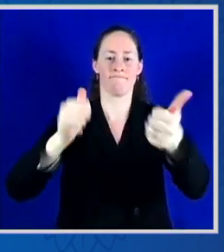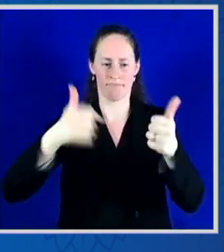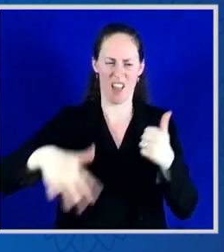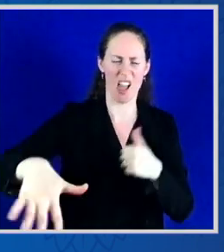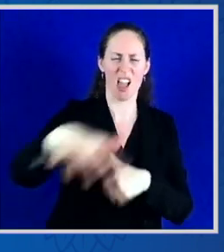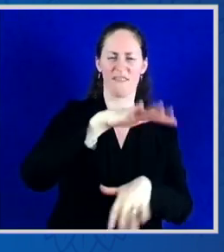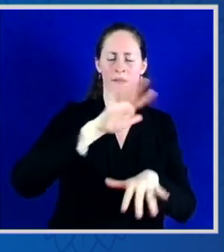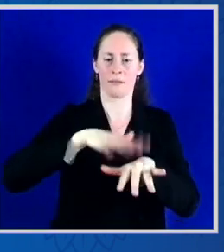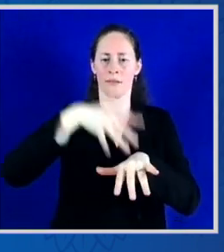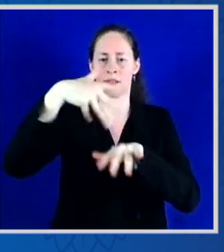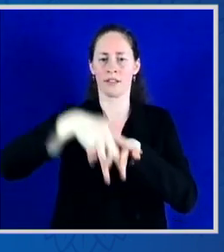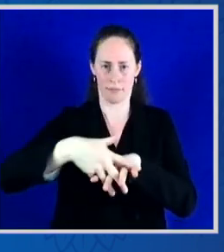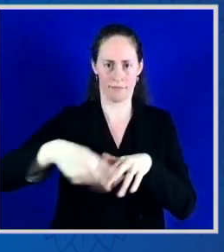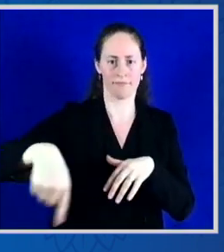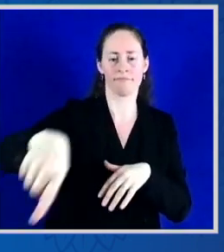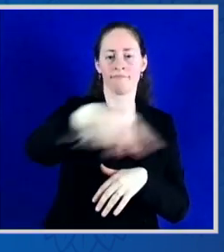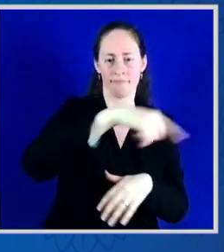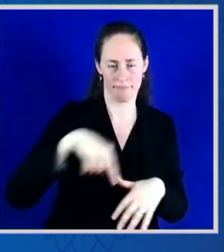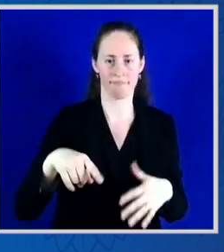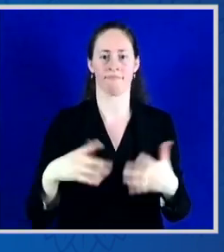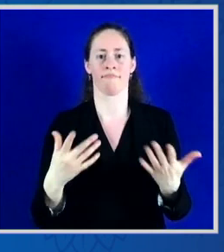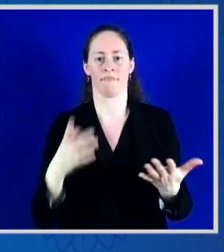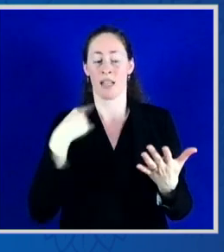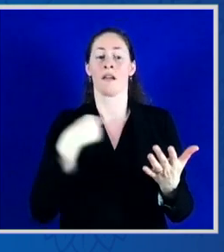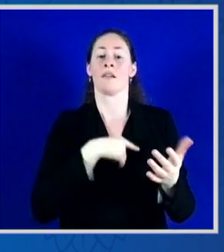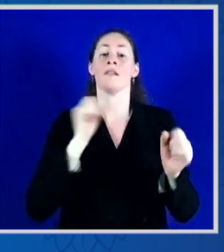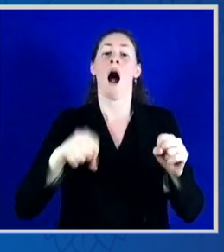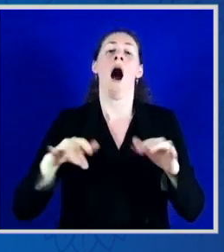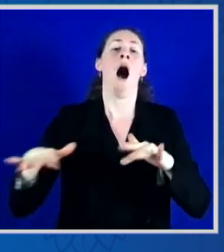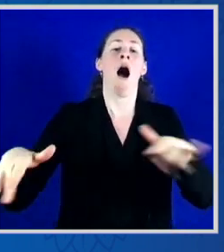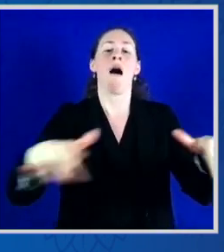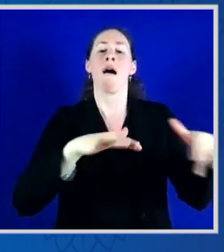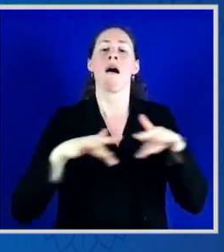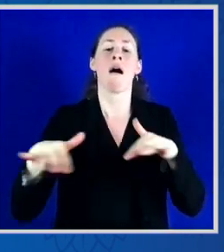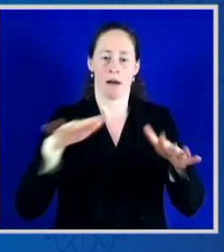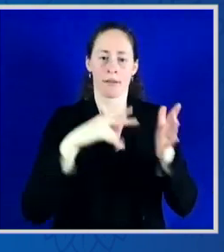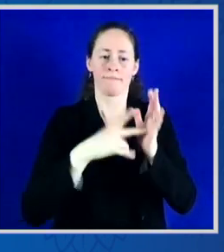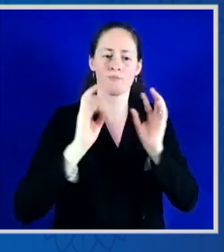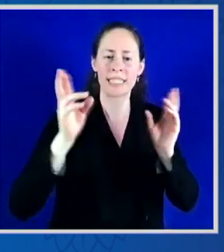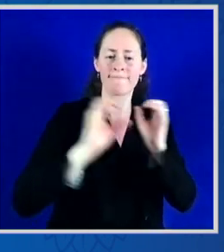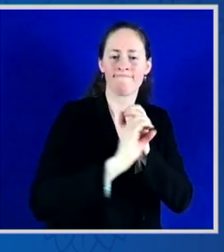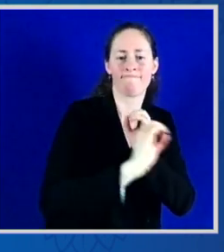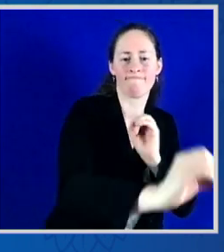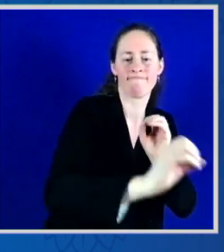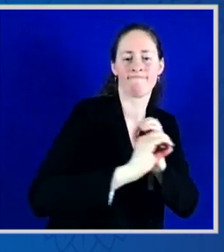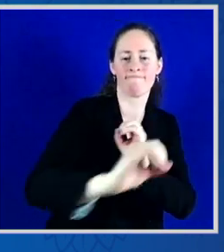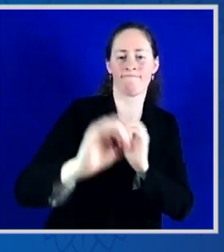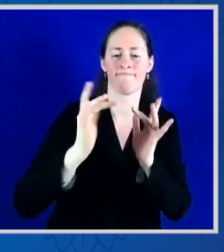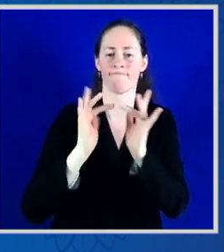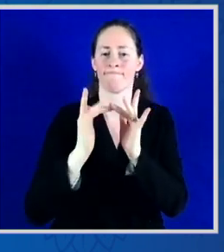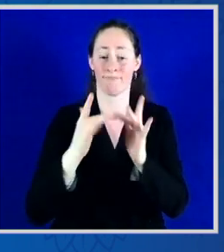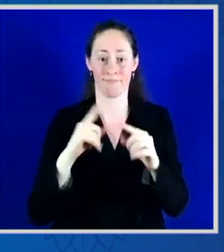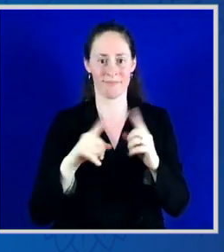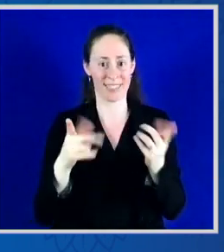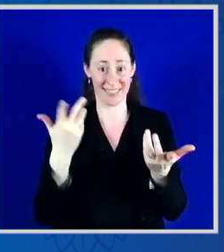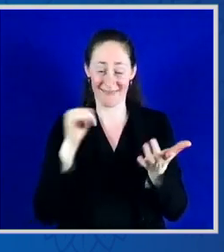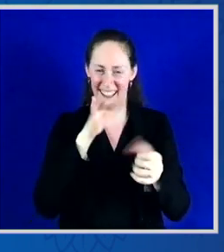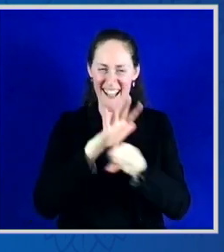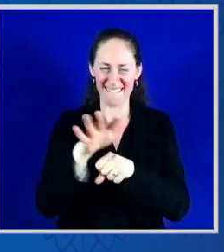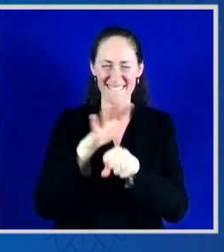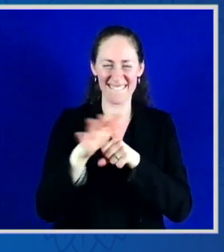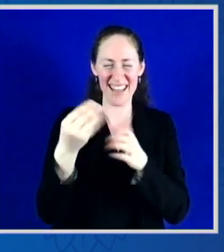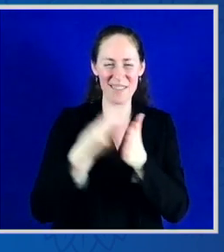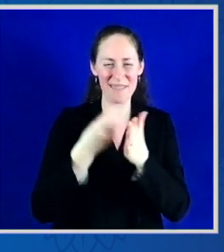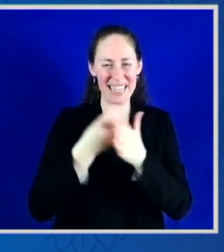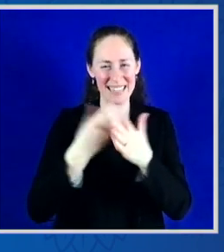as many places as we can, but for a rural northern reservation, there's not much money to do these things. And the money that the tribe